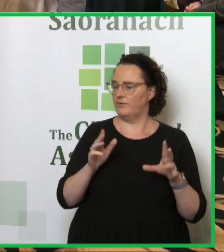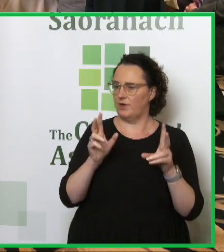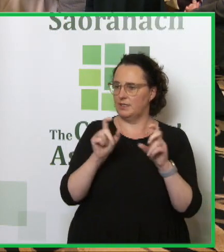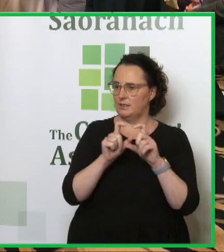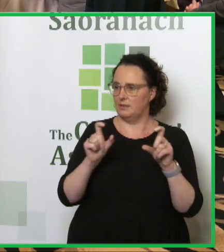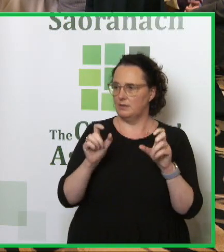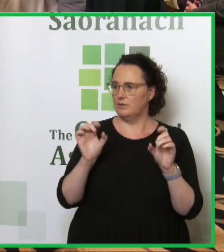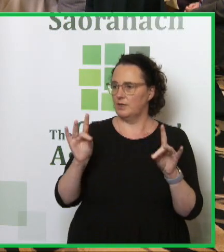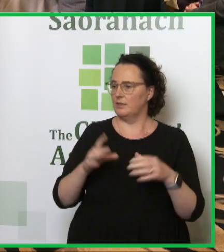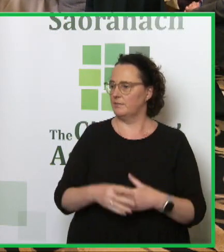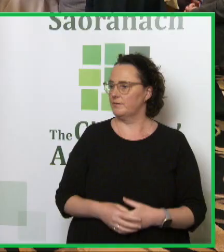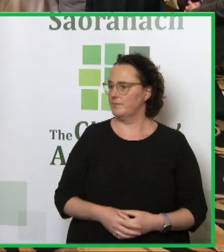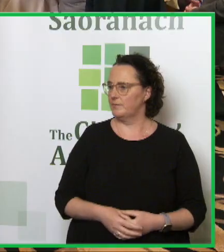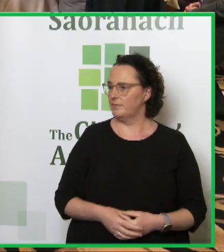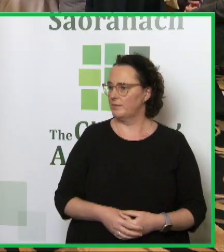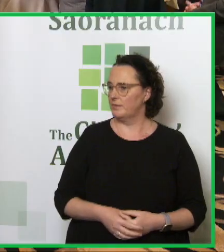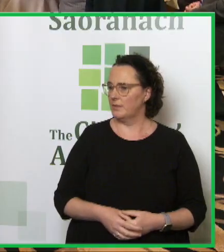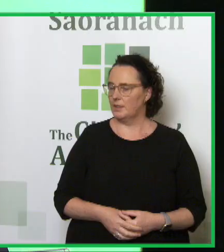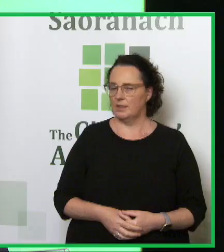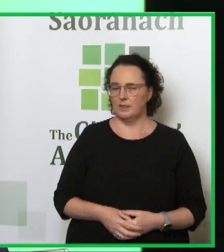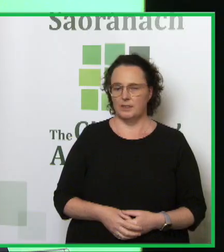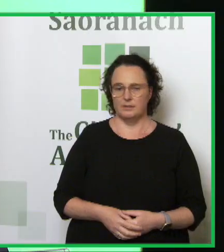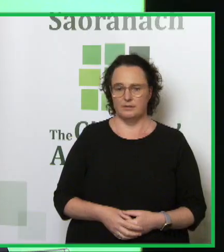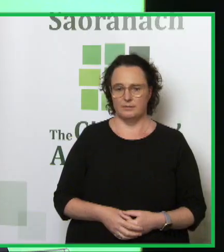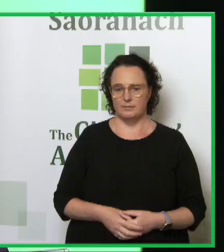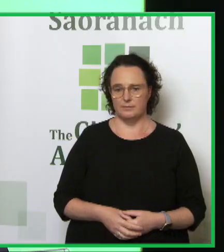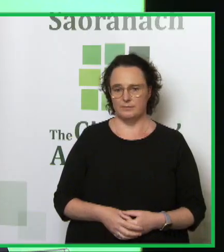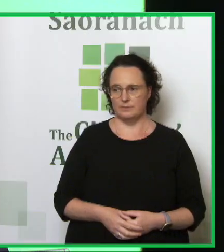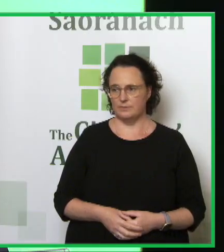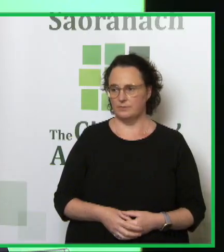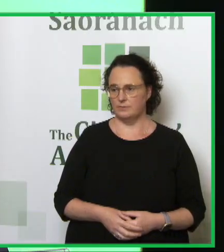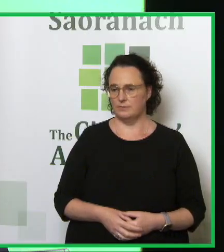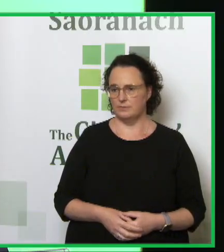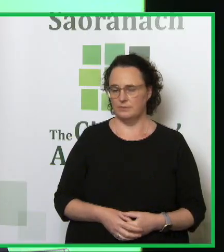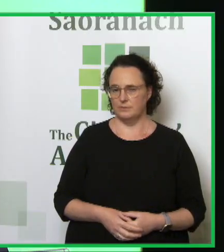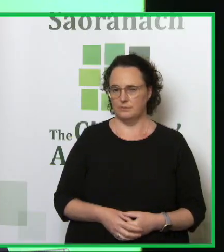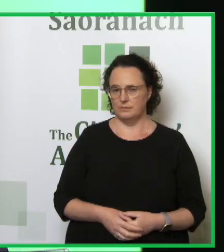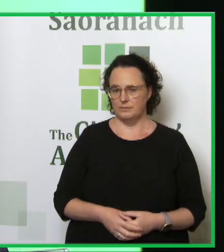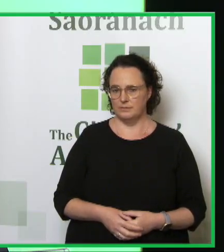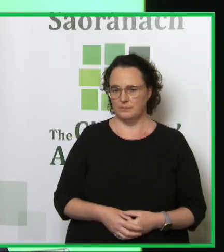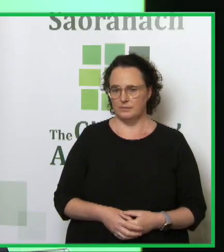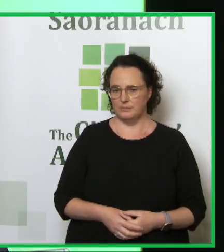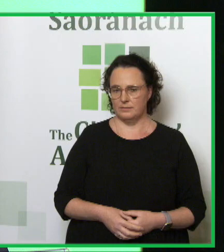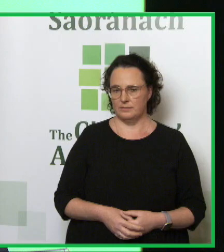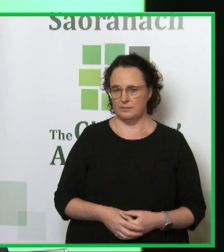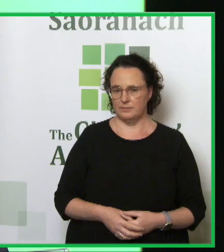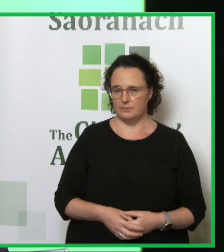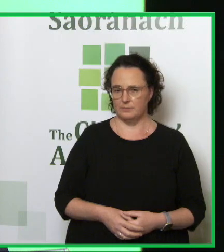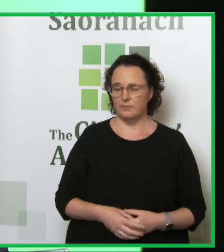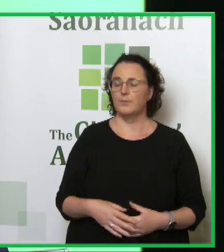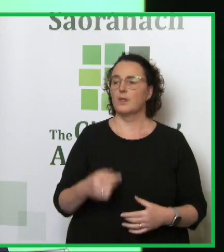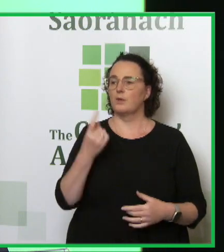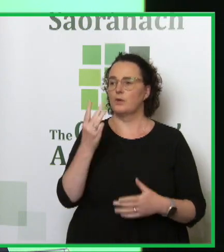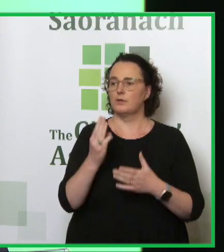we're going to leave that one. Okay, just the one piece we need to come back to you